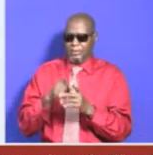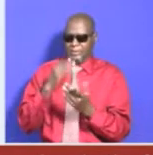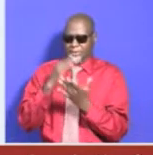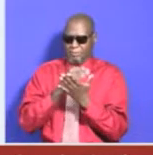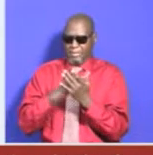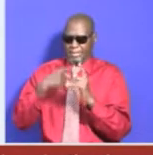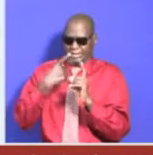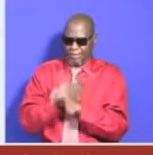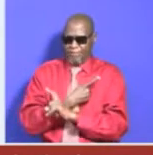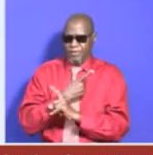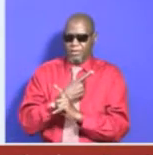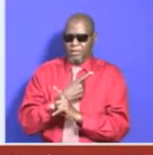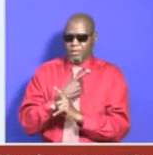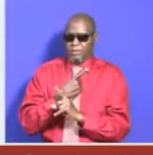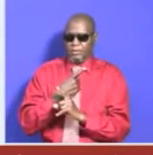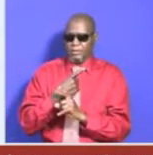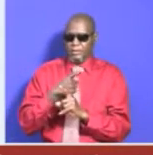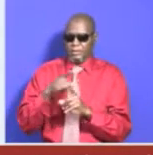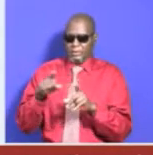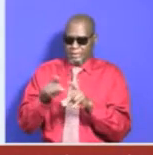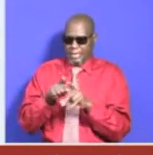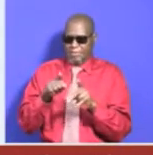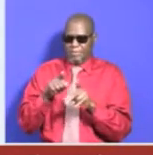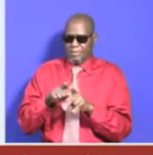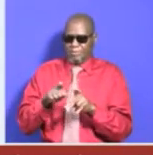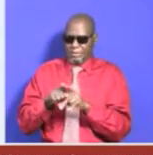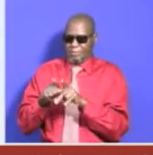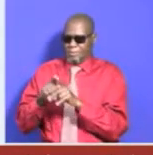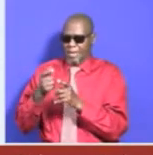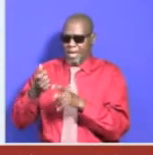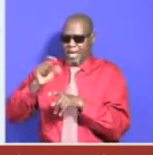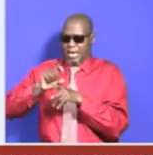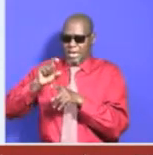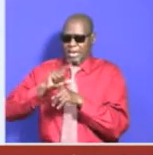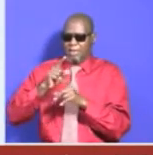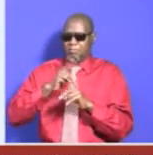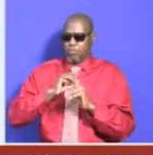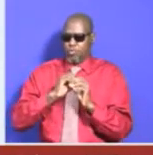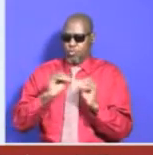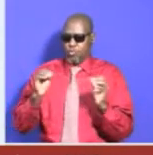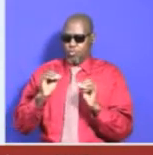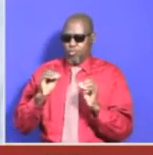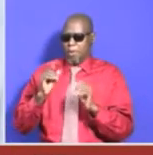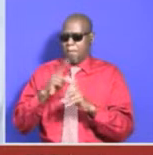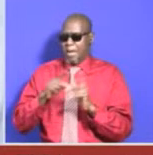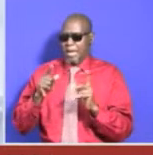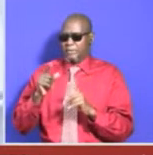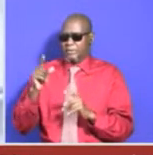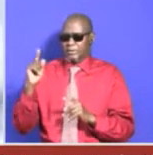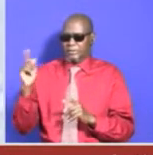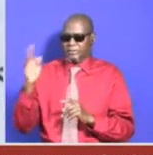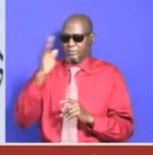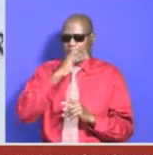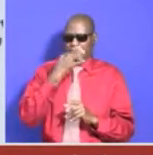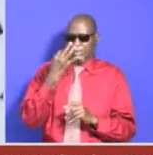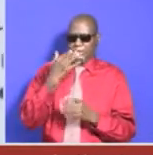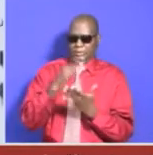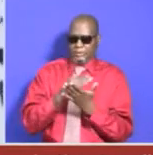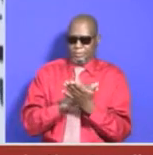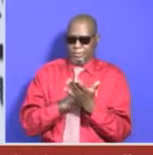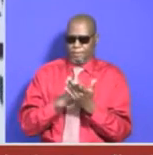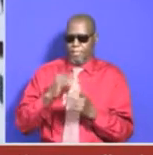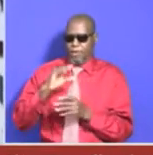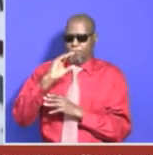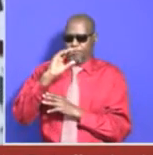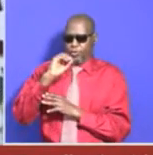different statement with the same. Nothing has been added but three statements for the same day. On his part,